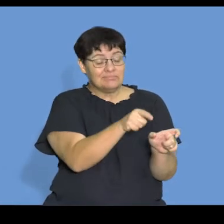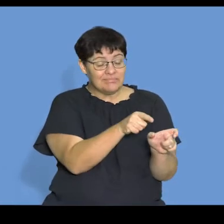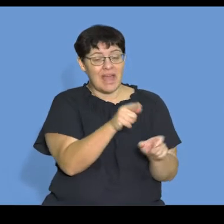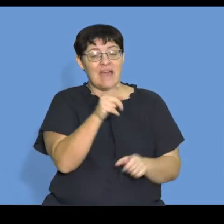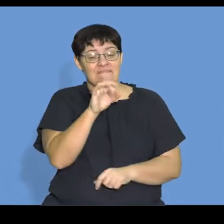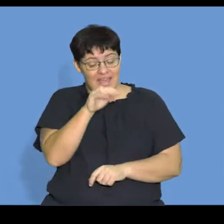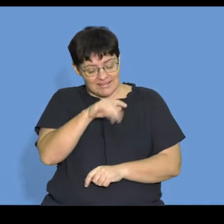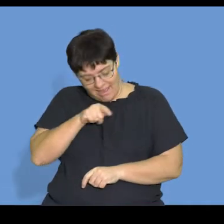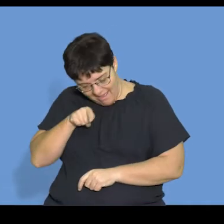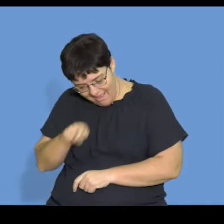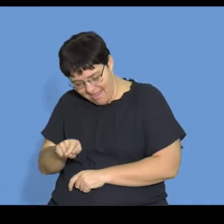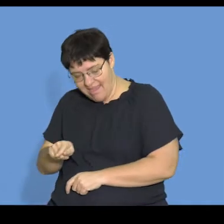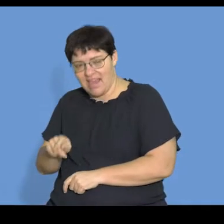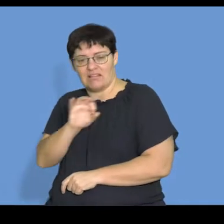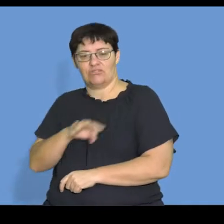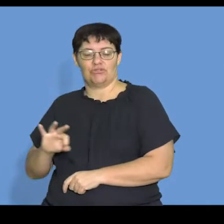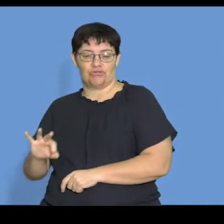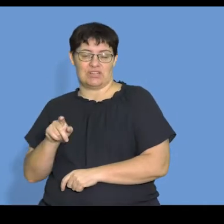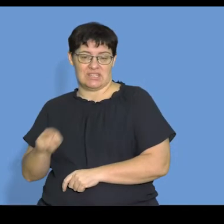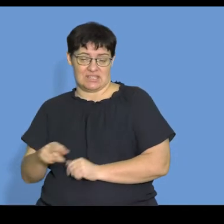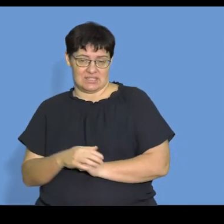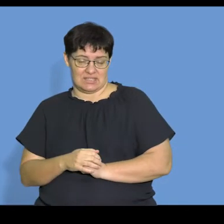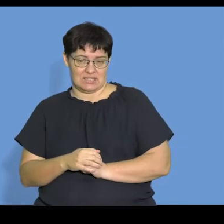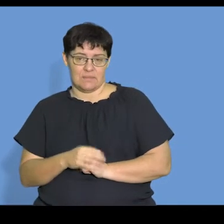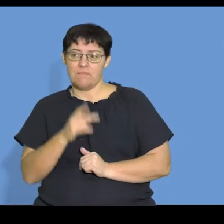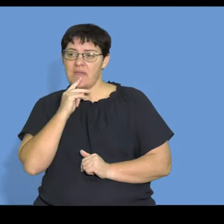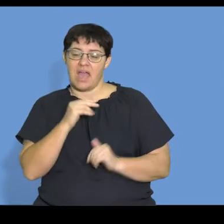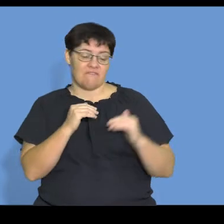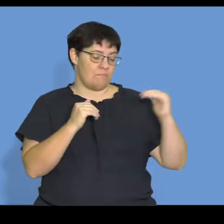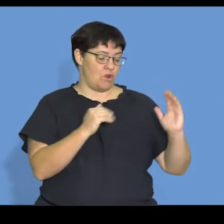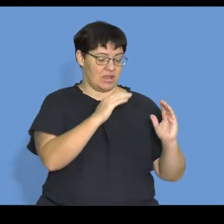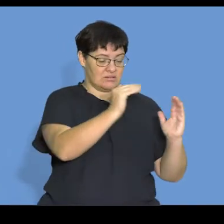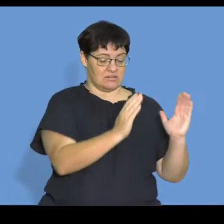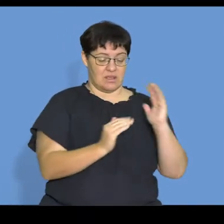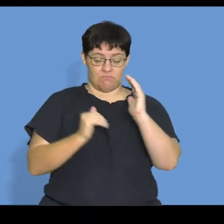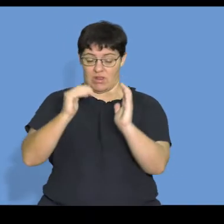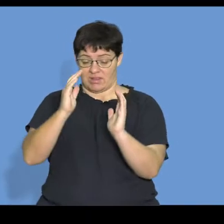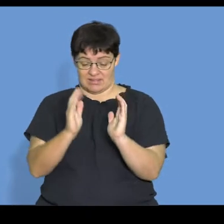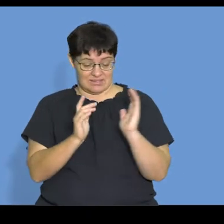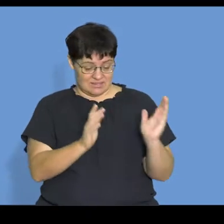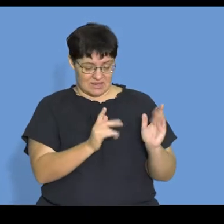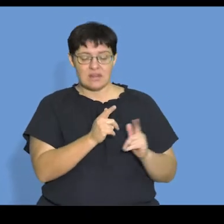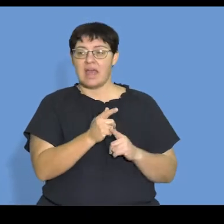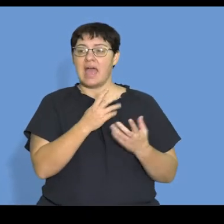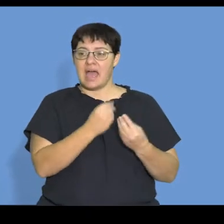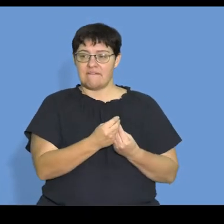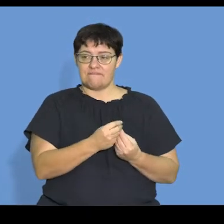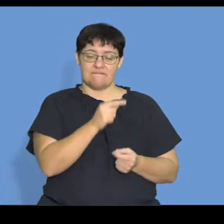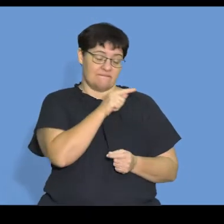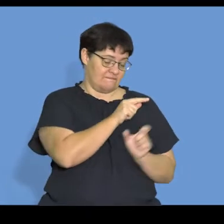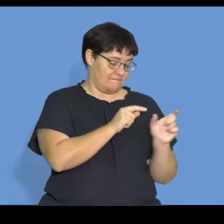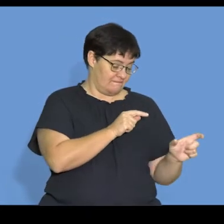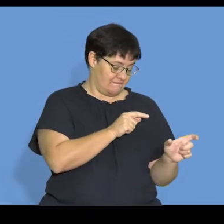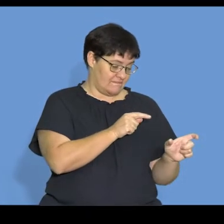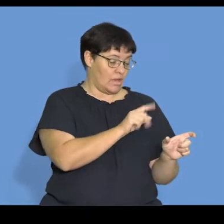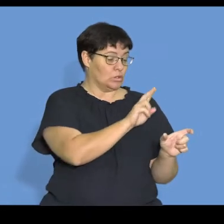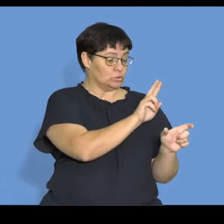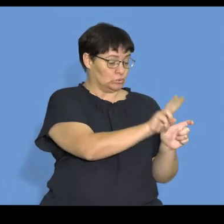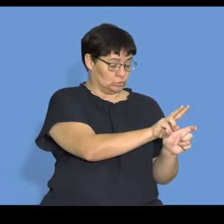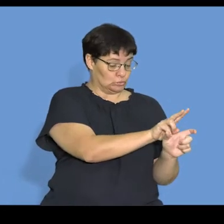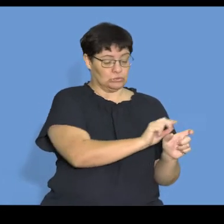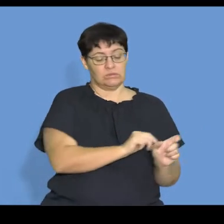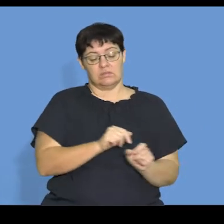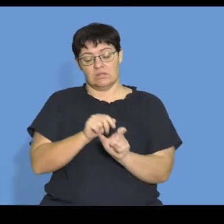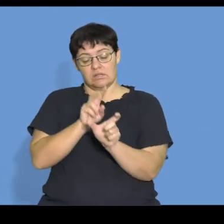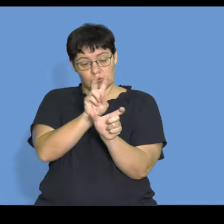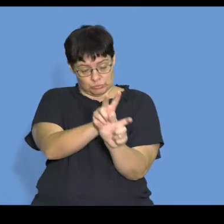factors of the trinomial. So if I have two brackets like this, and there is a binomial and another binomial here, if